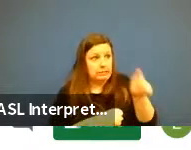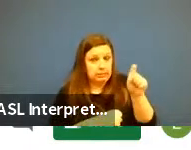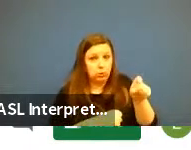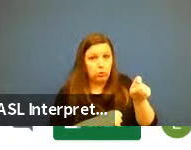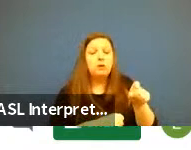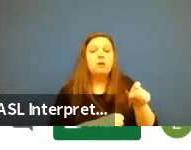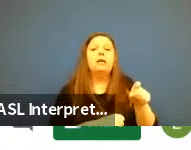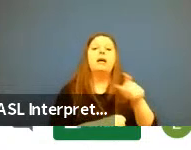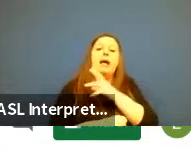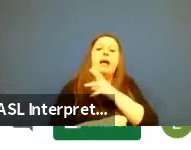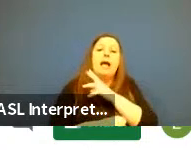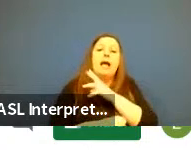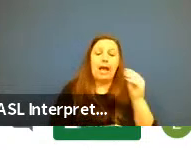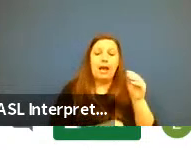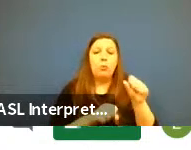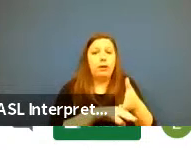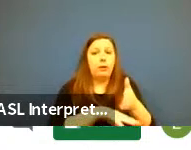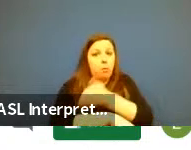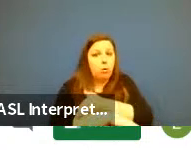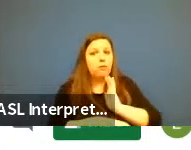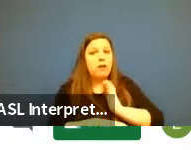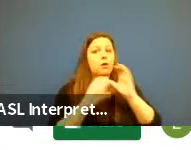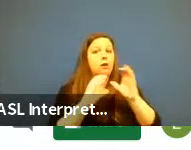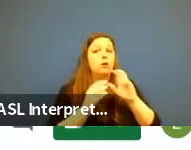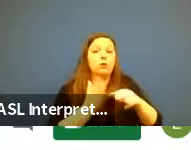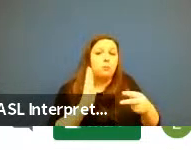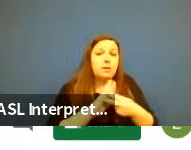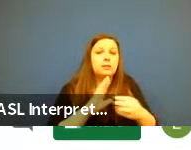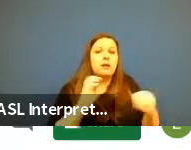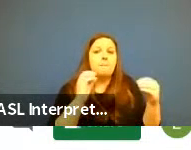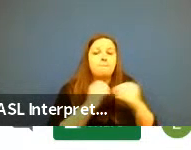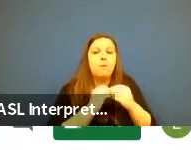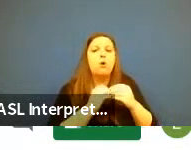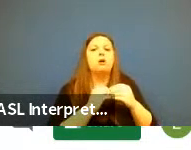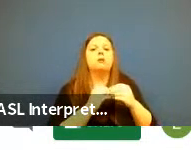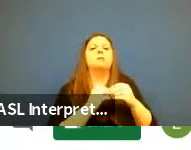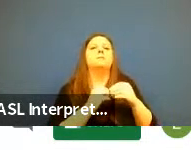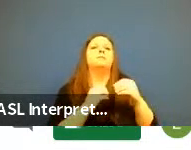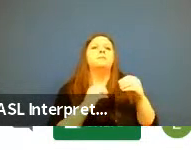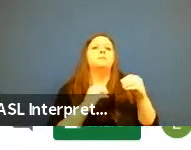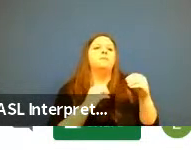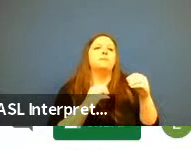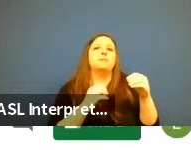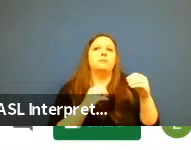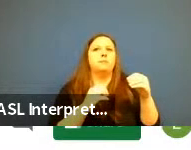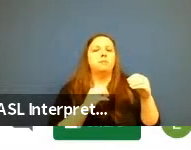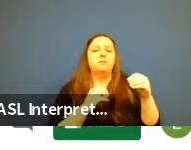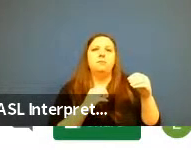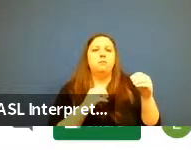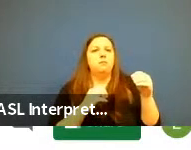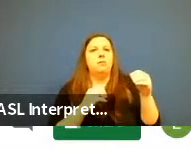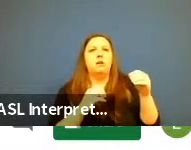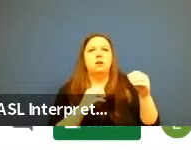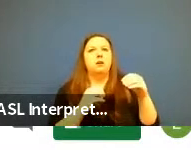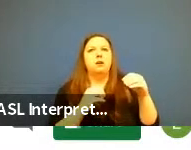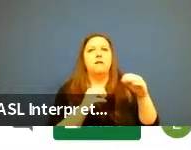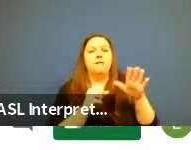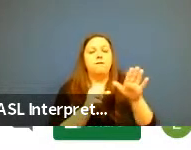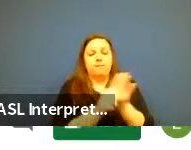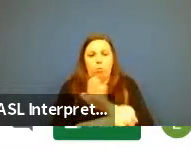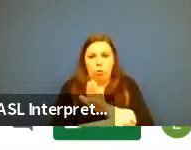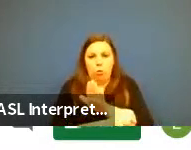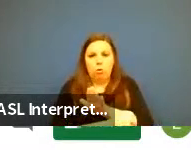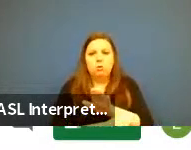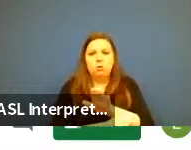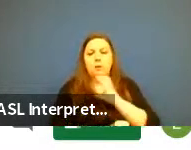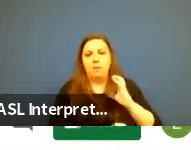which means more thorough committee reports, which I'm totally falling down on the job with. If